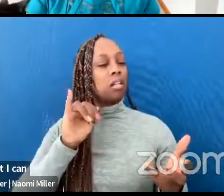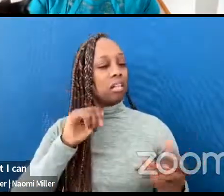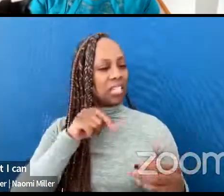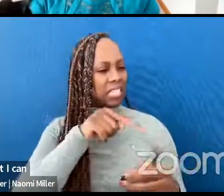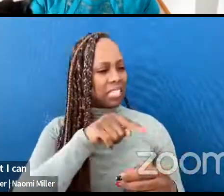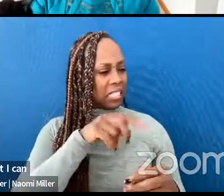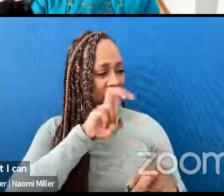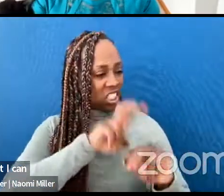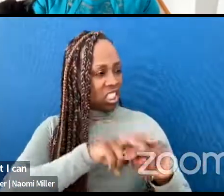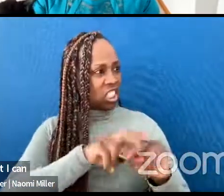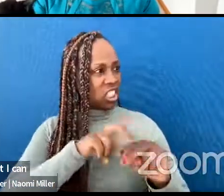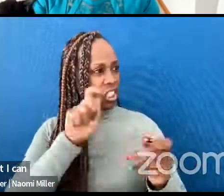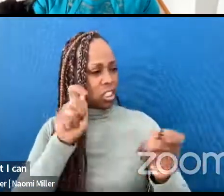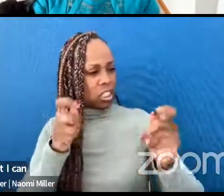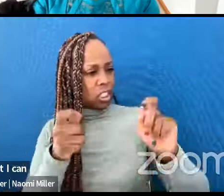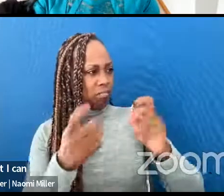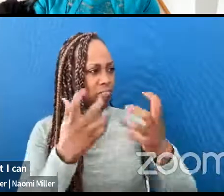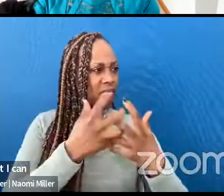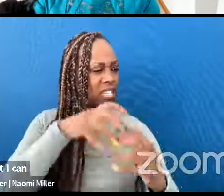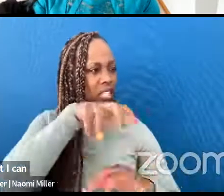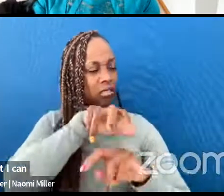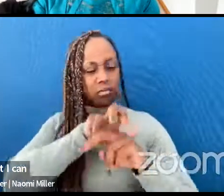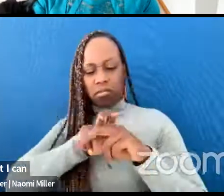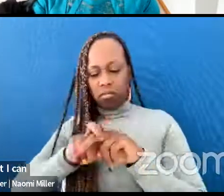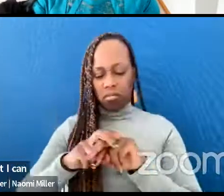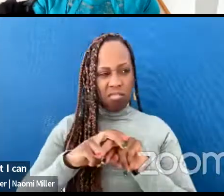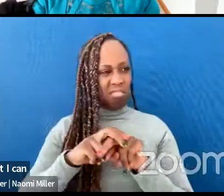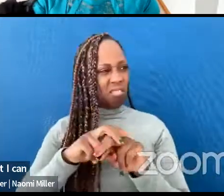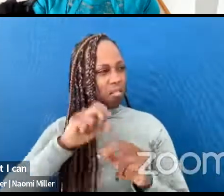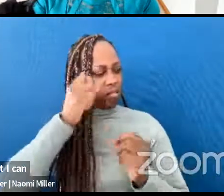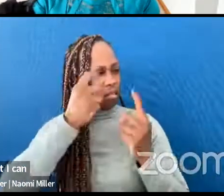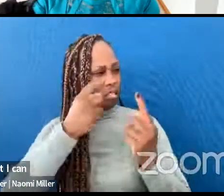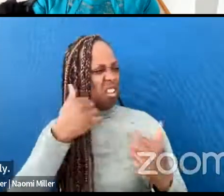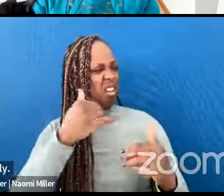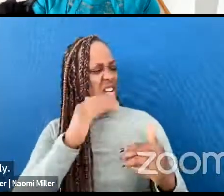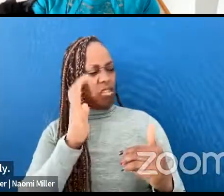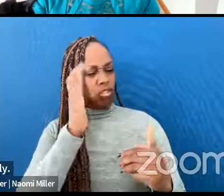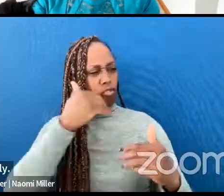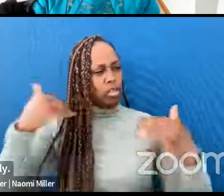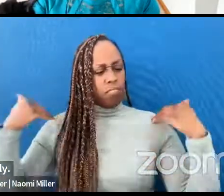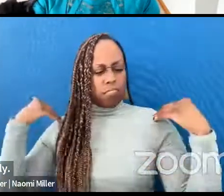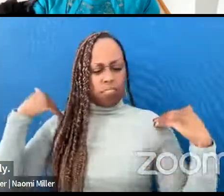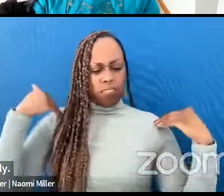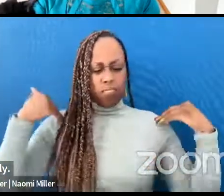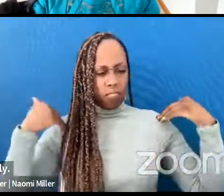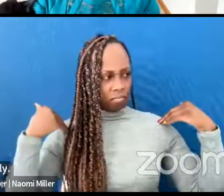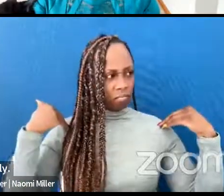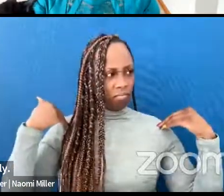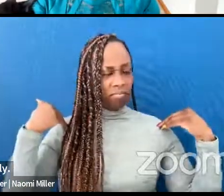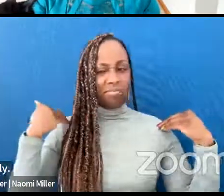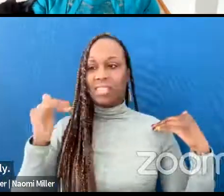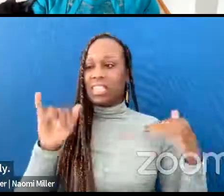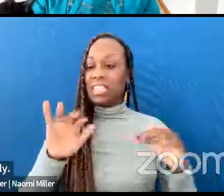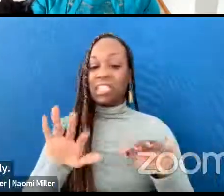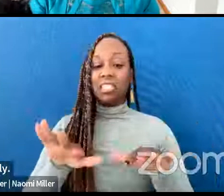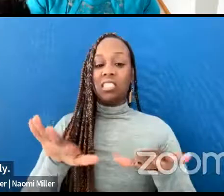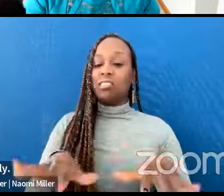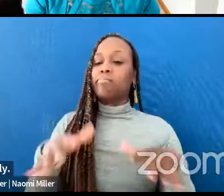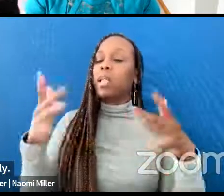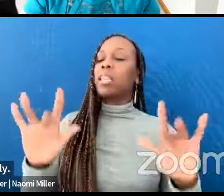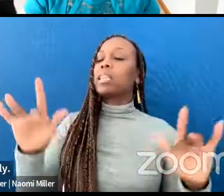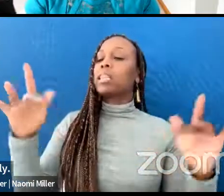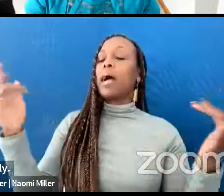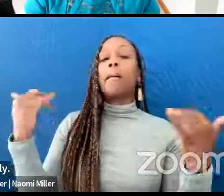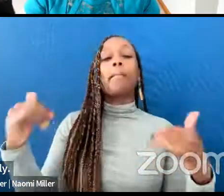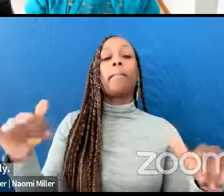contortions, reveling in the deep bi-ness of strange posture. This gentle play space, instead of the